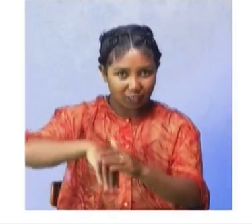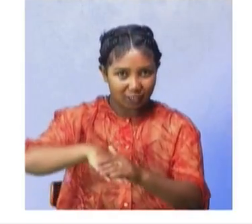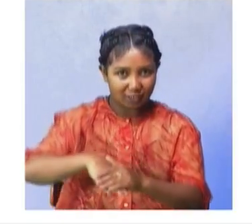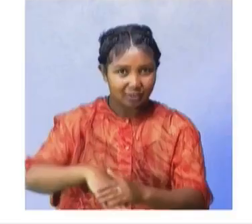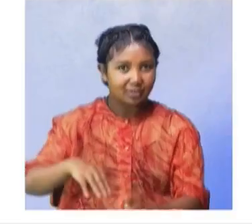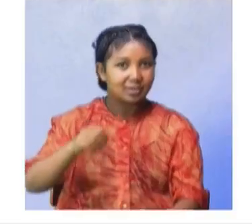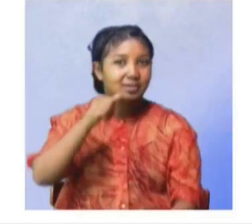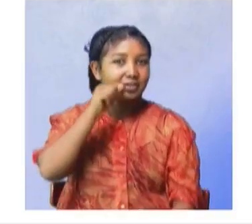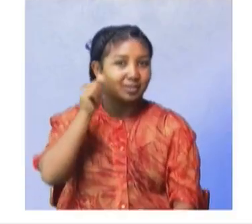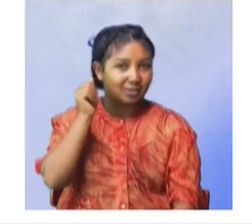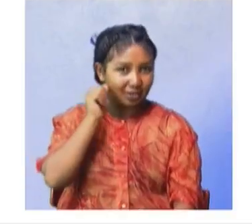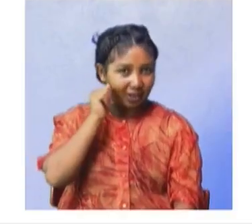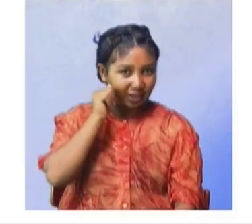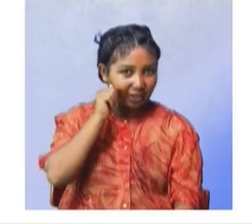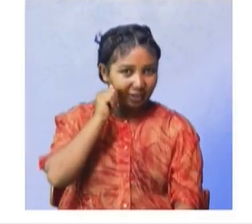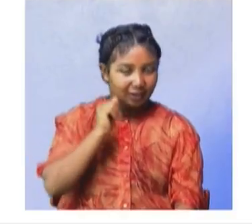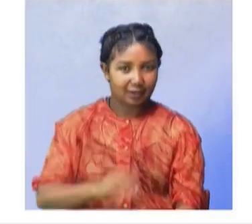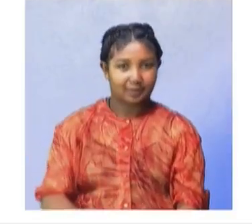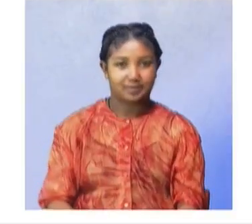Yesterday.